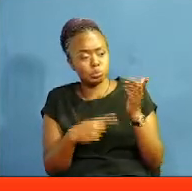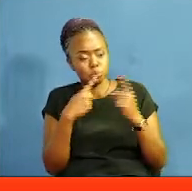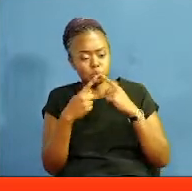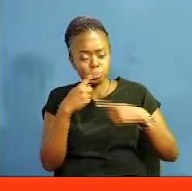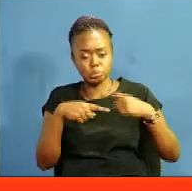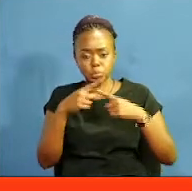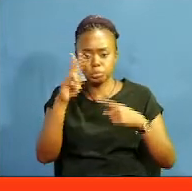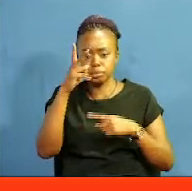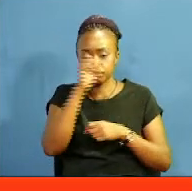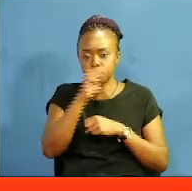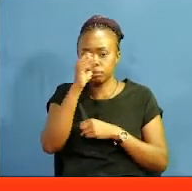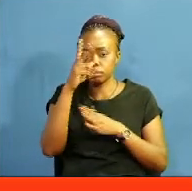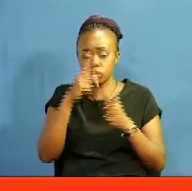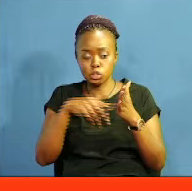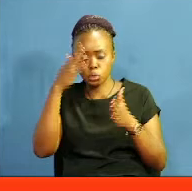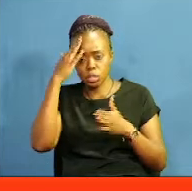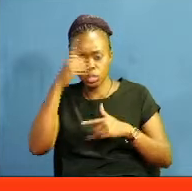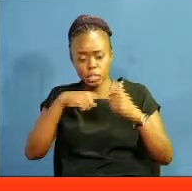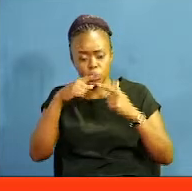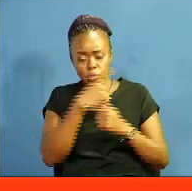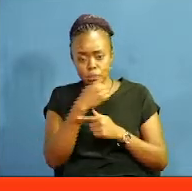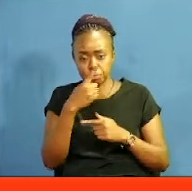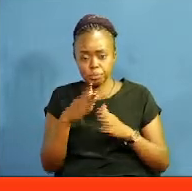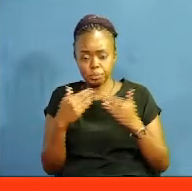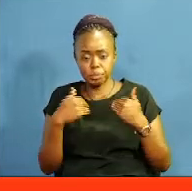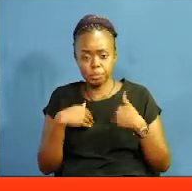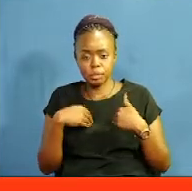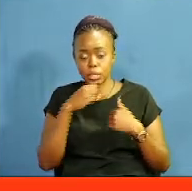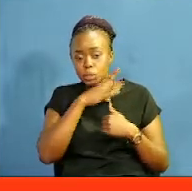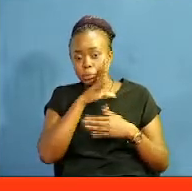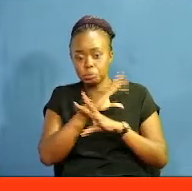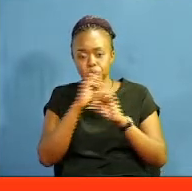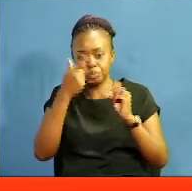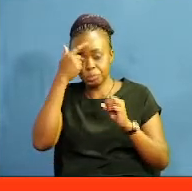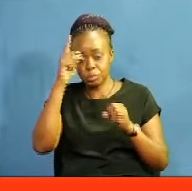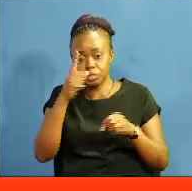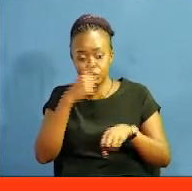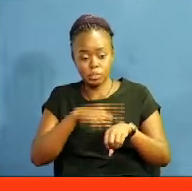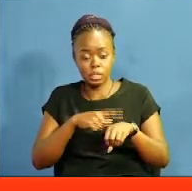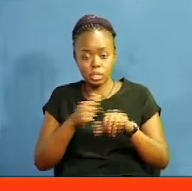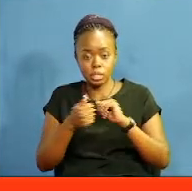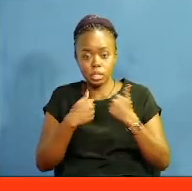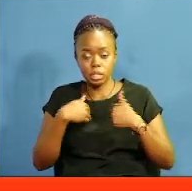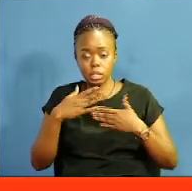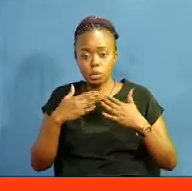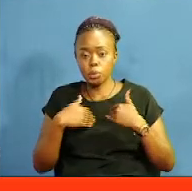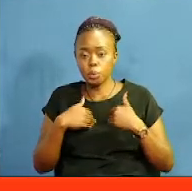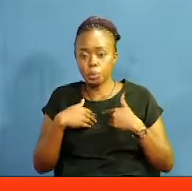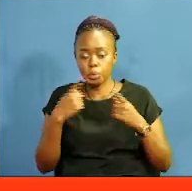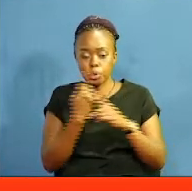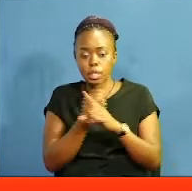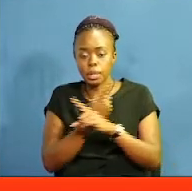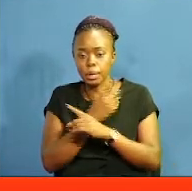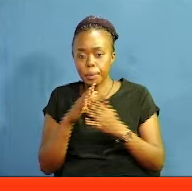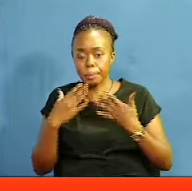Kenyan politics? What do you think about this? I'm not surprised because it's not the first time that we are having